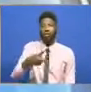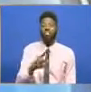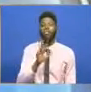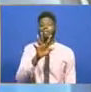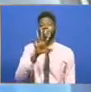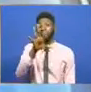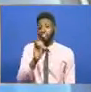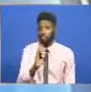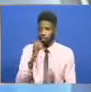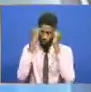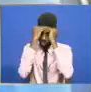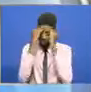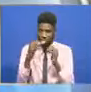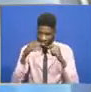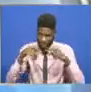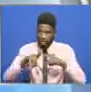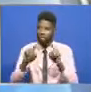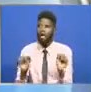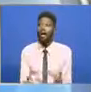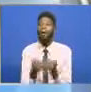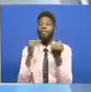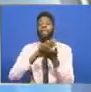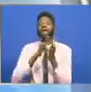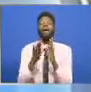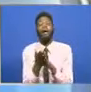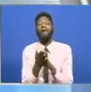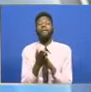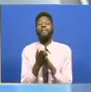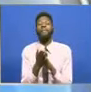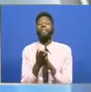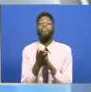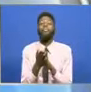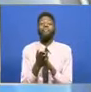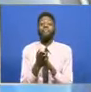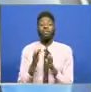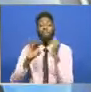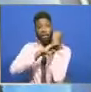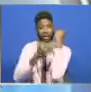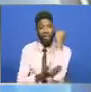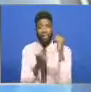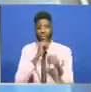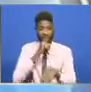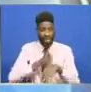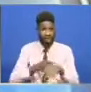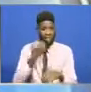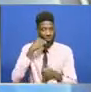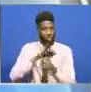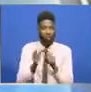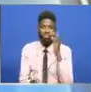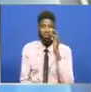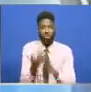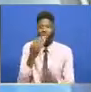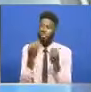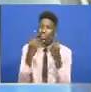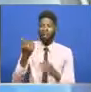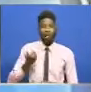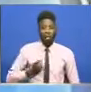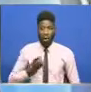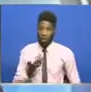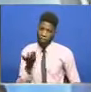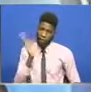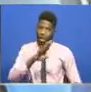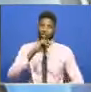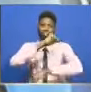2,550 students that have fallen pregnant since the coronavirus pandemic, with a lot of girls not having gone back to